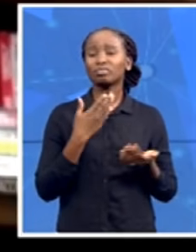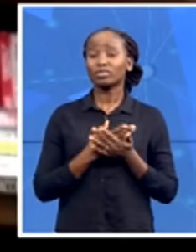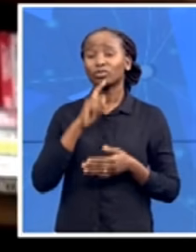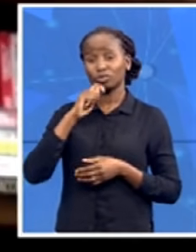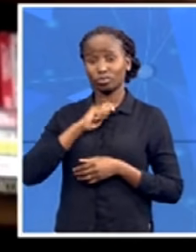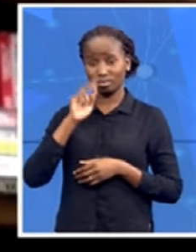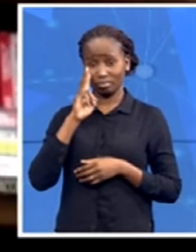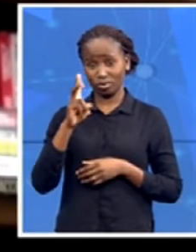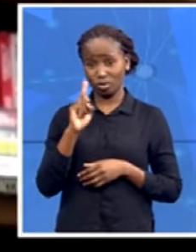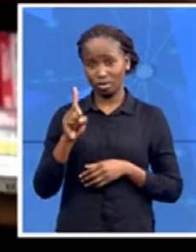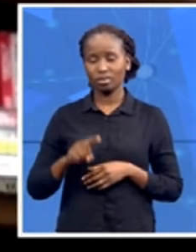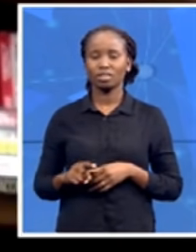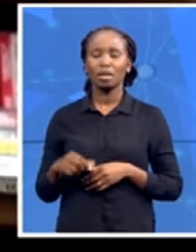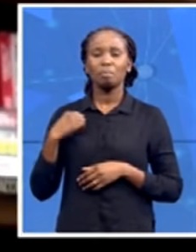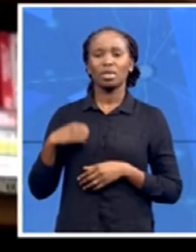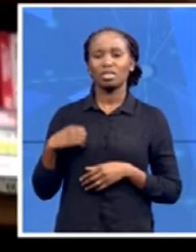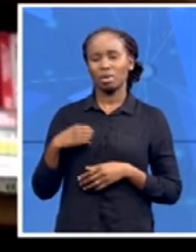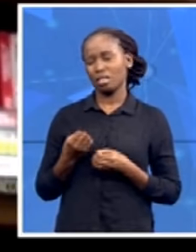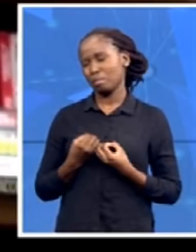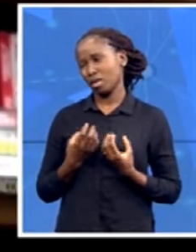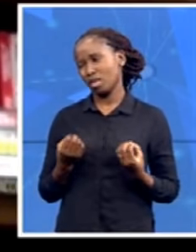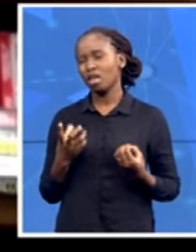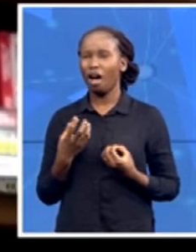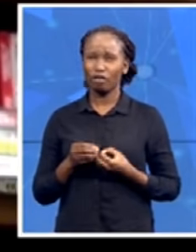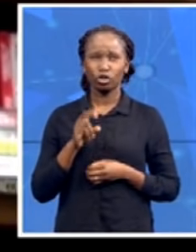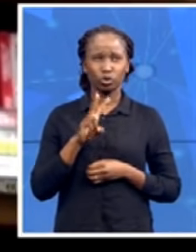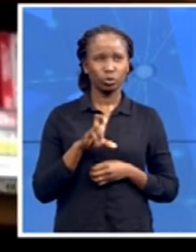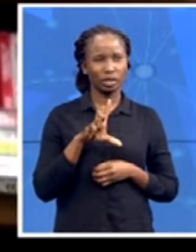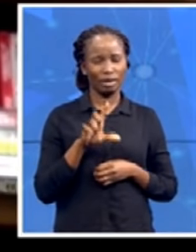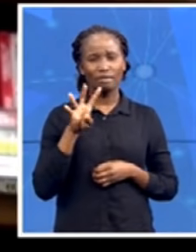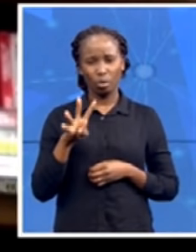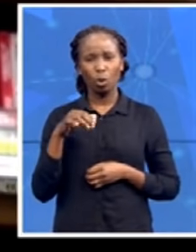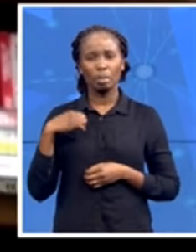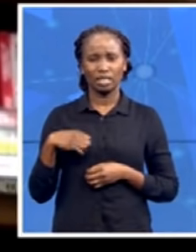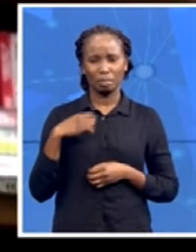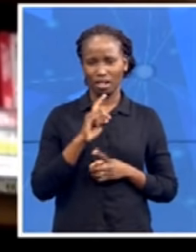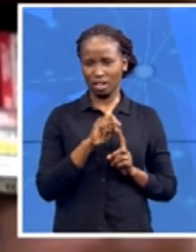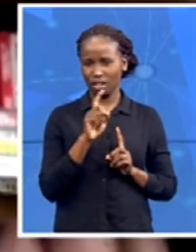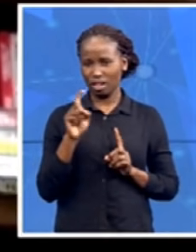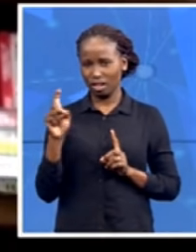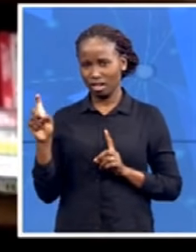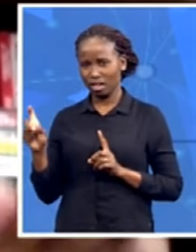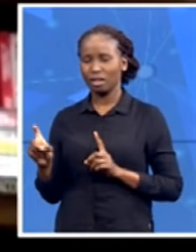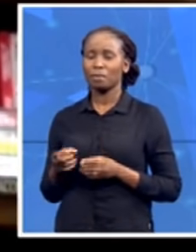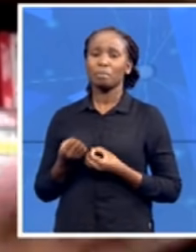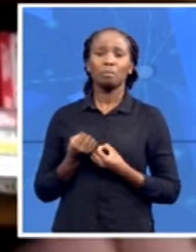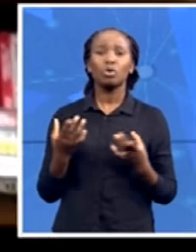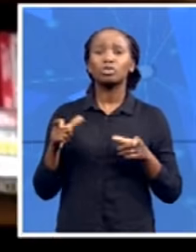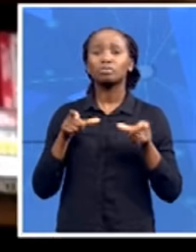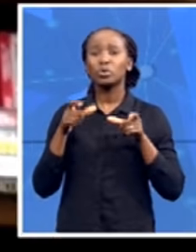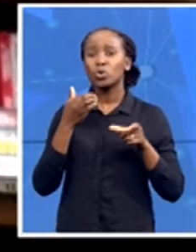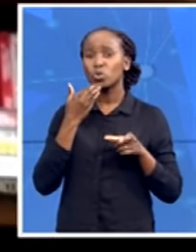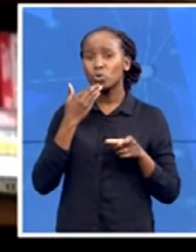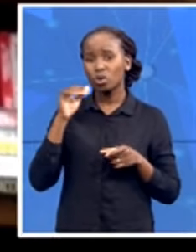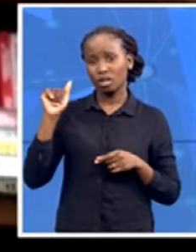country we've got about 274 municipalities. The majority of them are governed by the ANC. I can bet my bottom